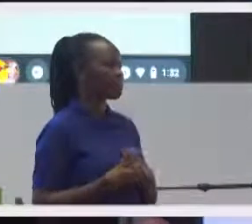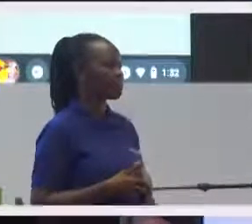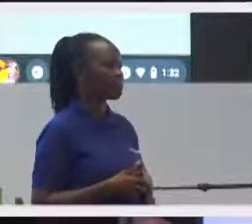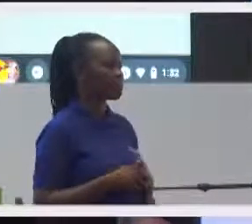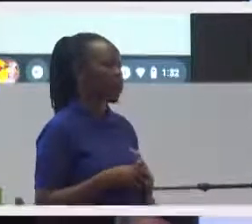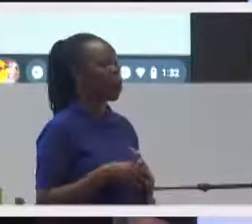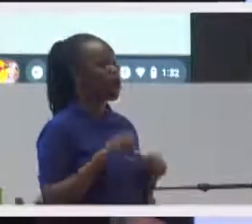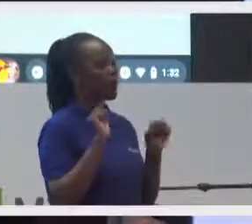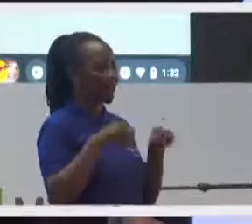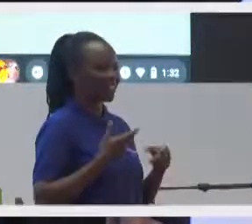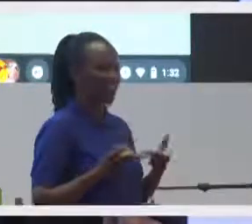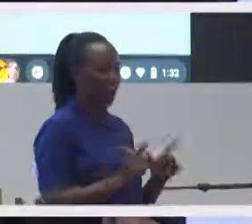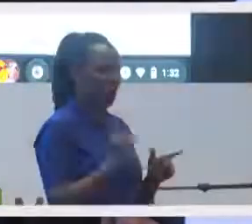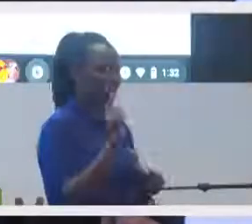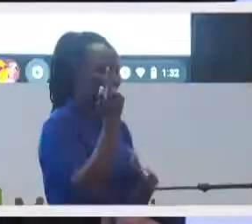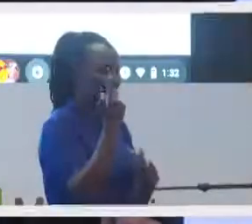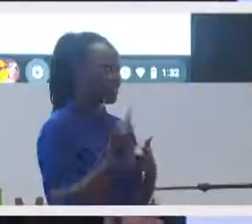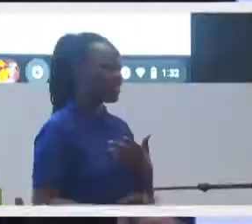give permissions.